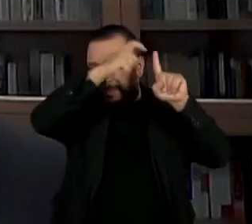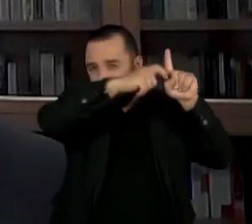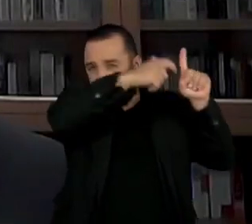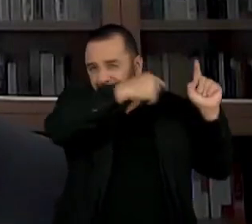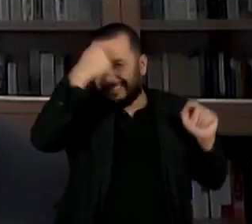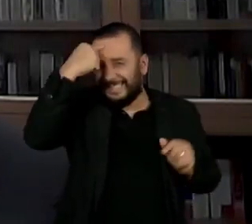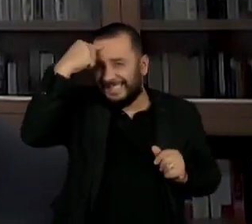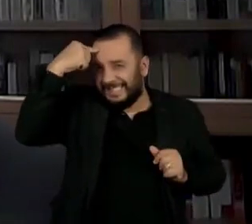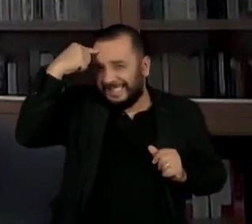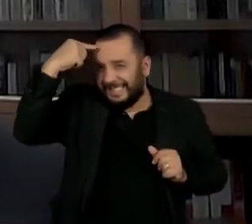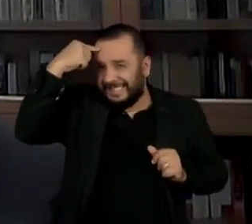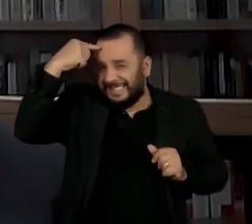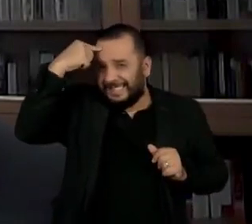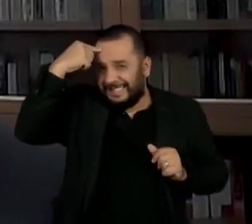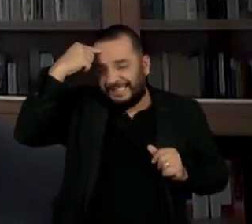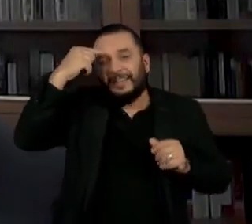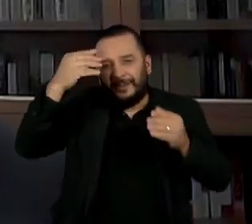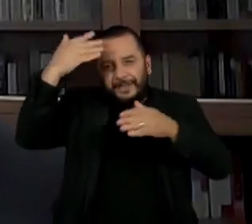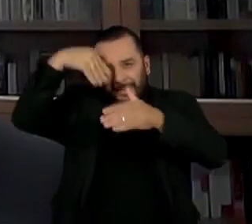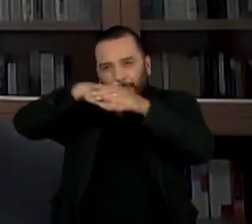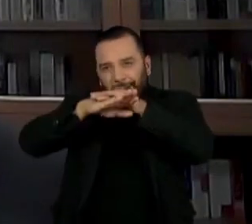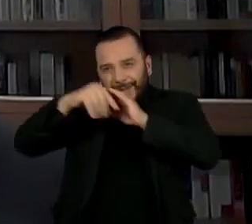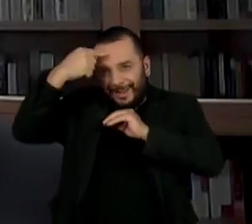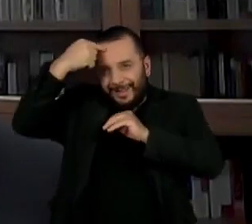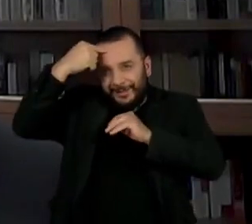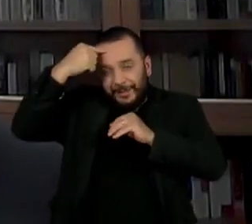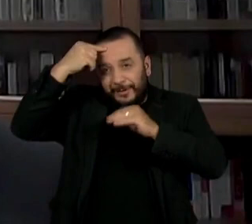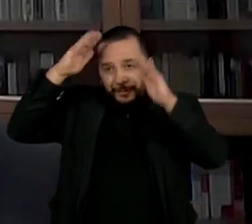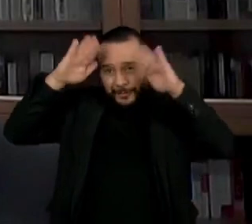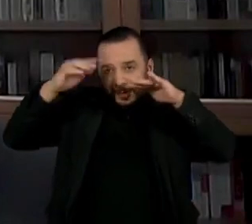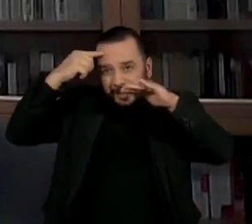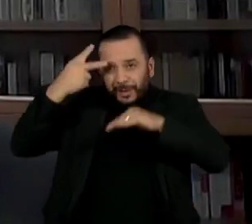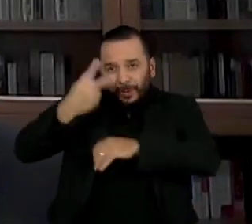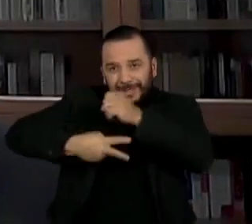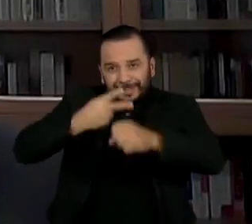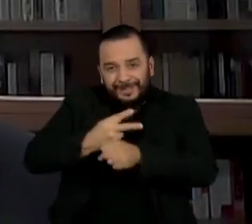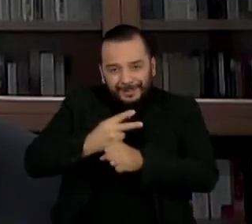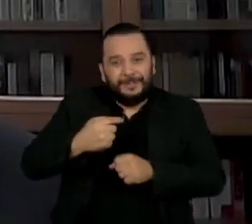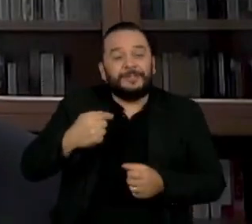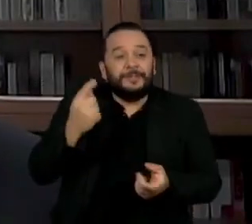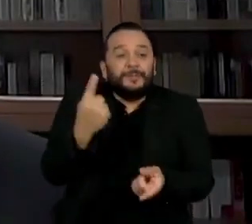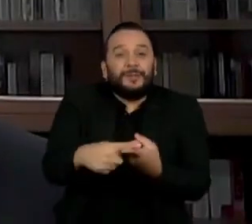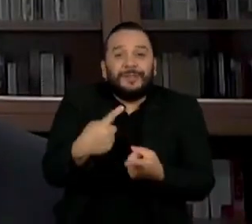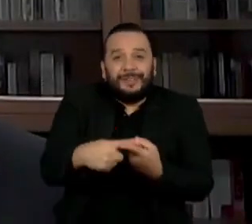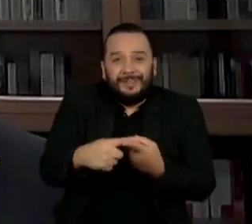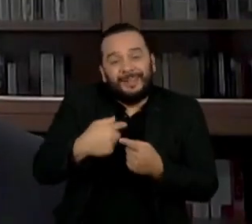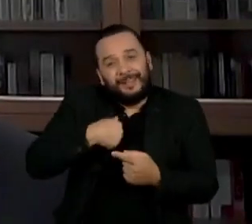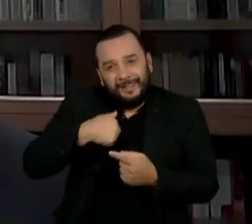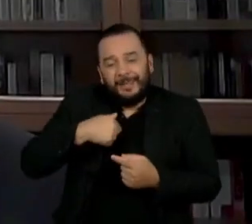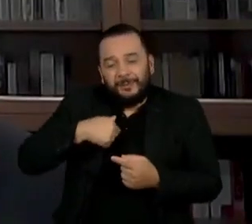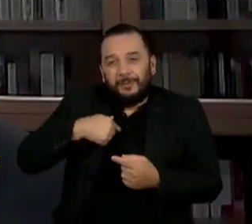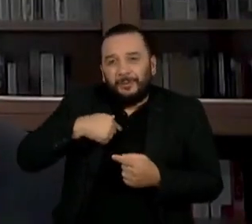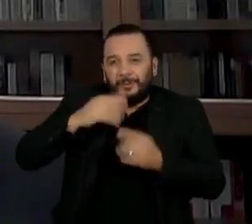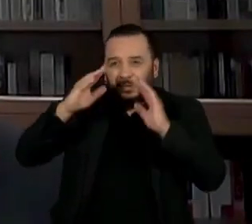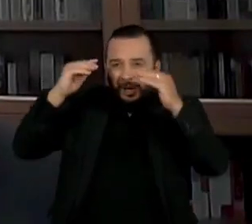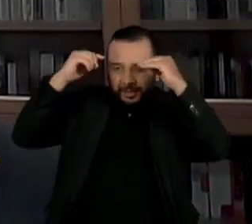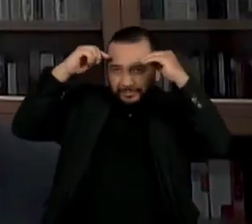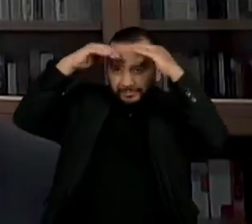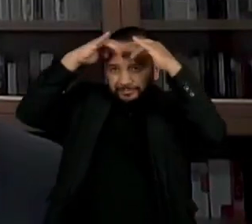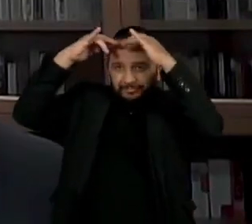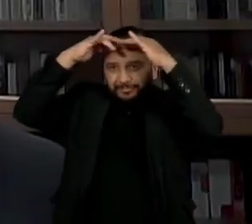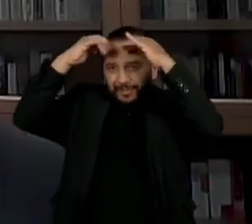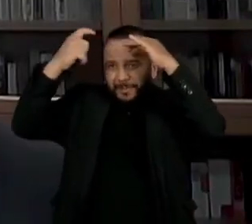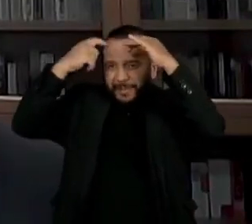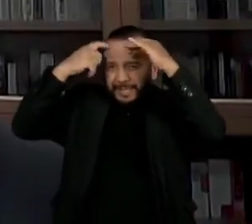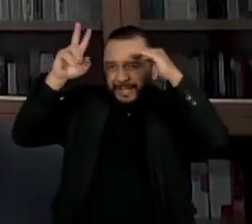Ficção, tenho um moram lá por 2 anos, para que fá alguns minutos, onde eu minha cabeça, eu estou pensando em uma história,